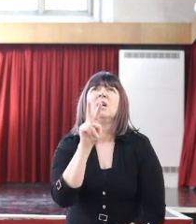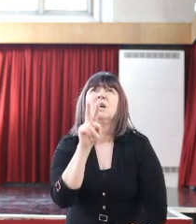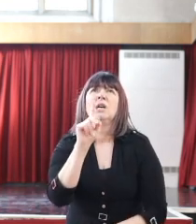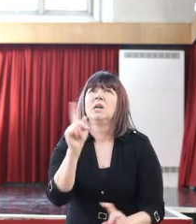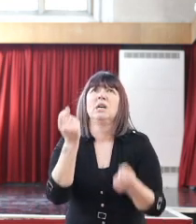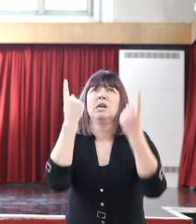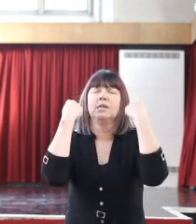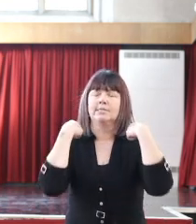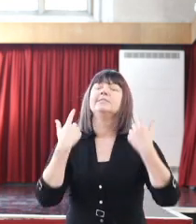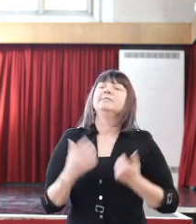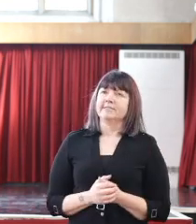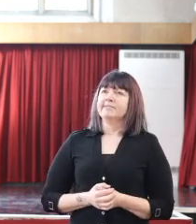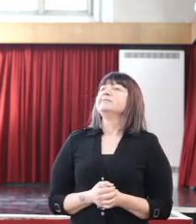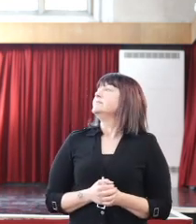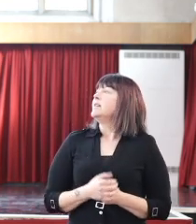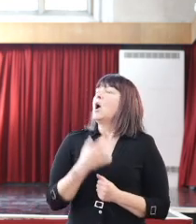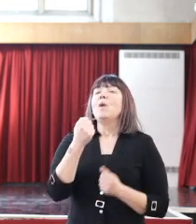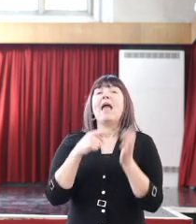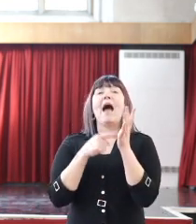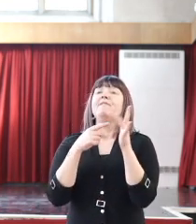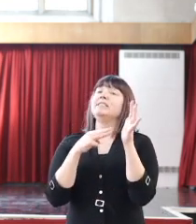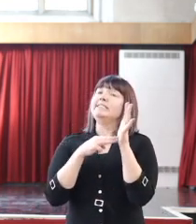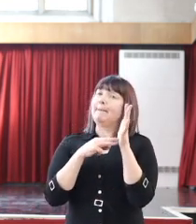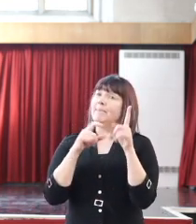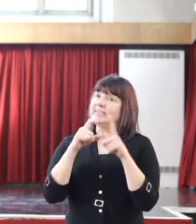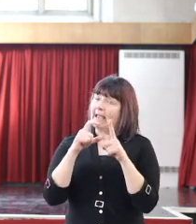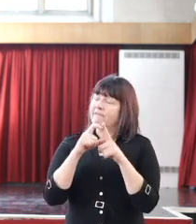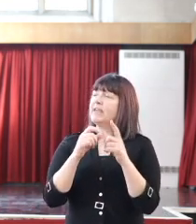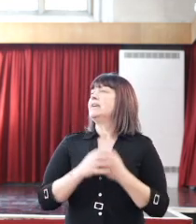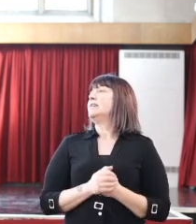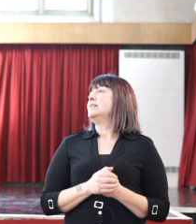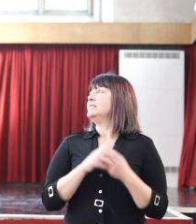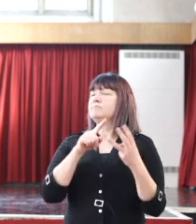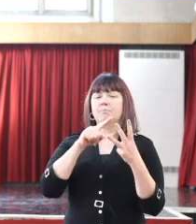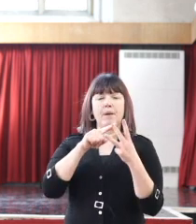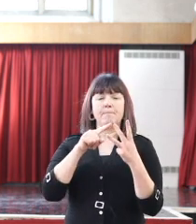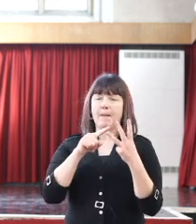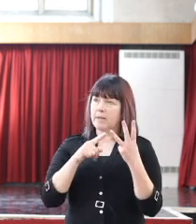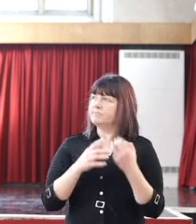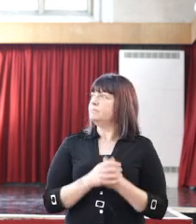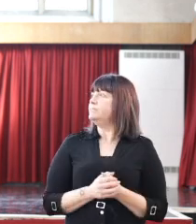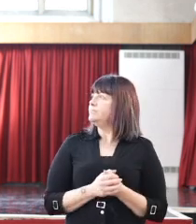have also Tim Davies, Ocho, and ISO, which is clean, which are